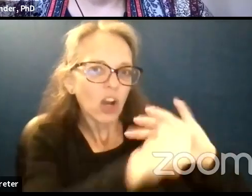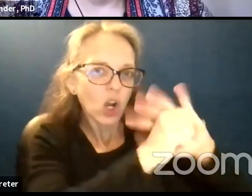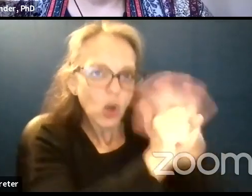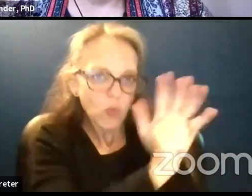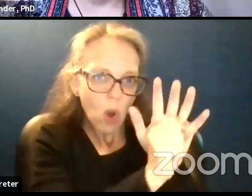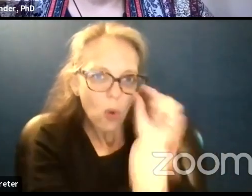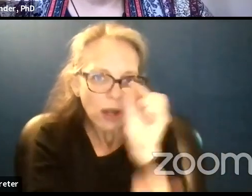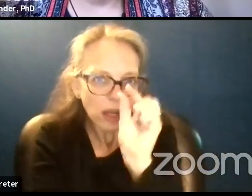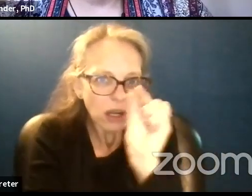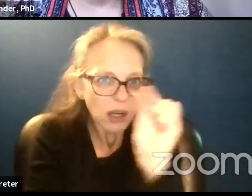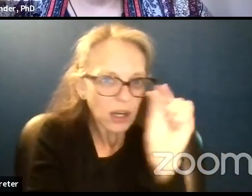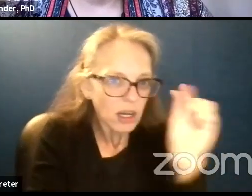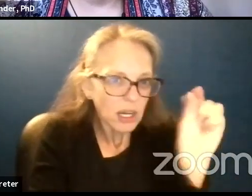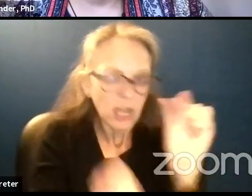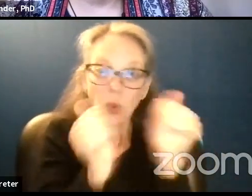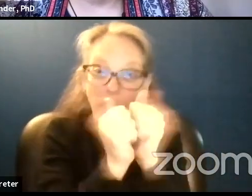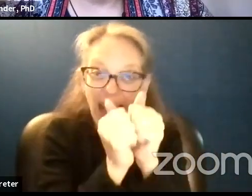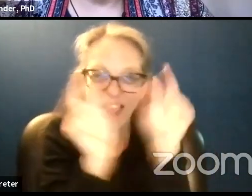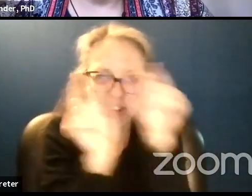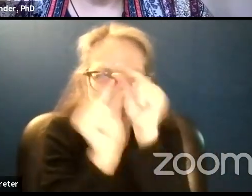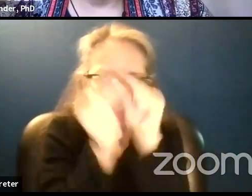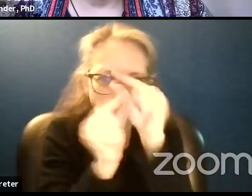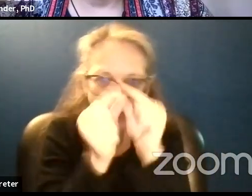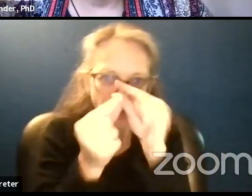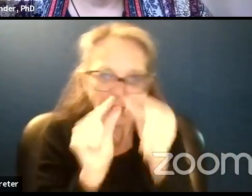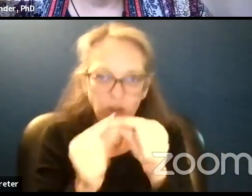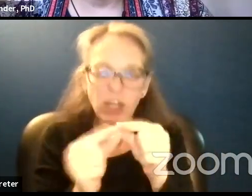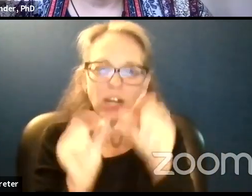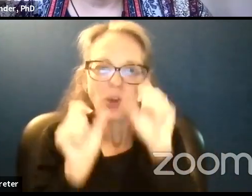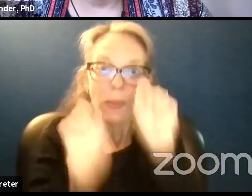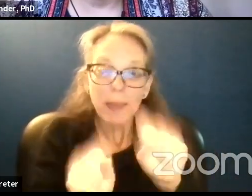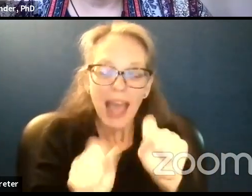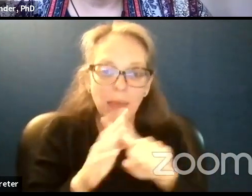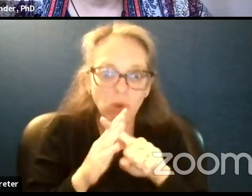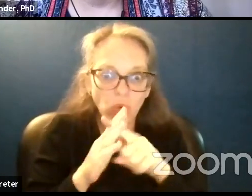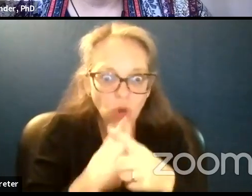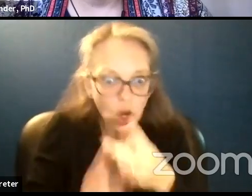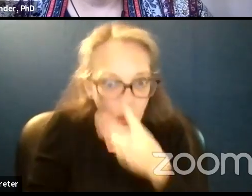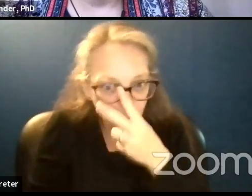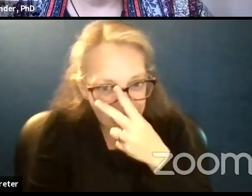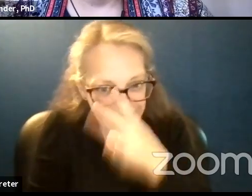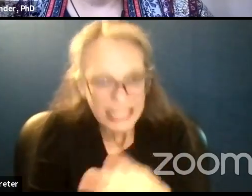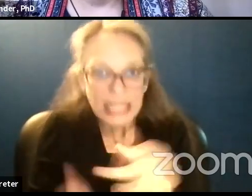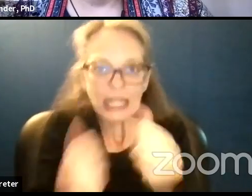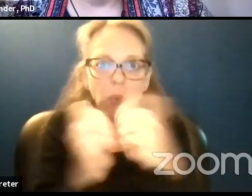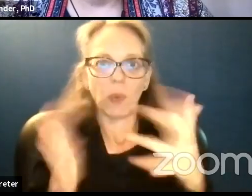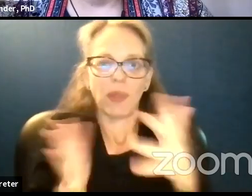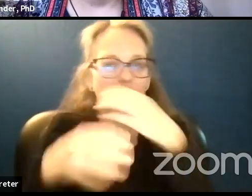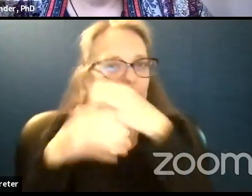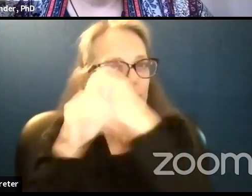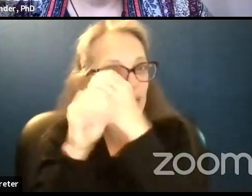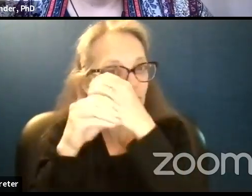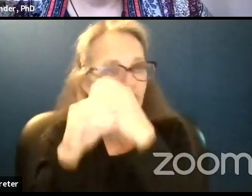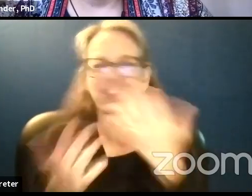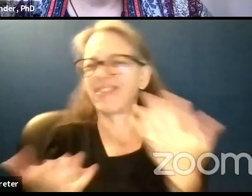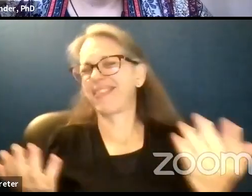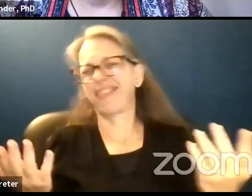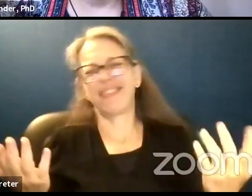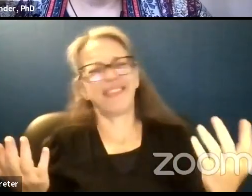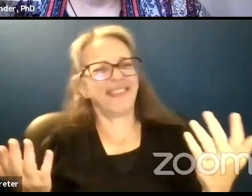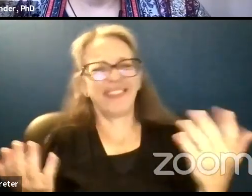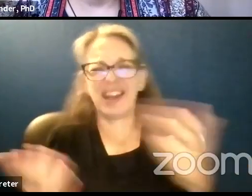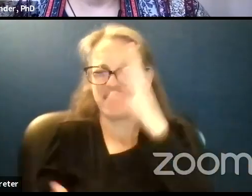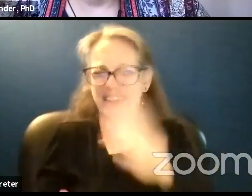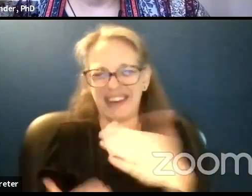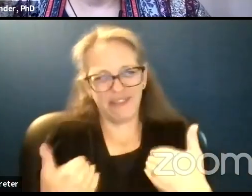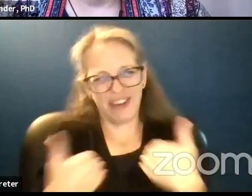coronaviruses stuck together in order to begin to see it with your, without a microscope. And mm-hmm. of course we would never have 600 of